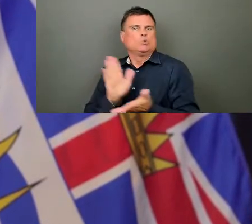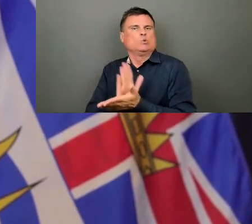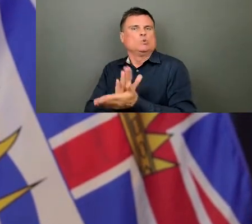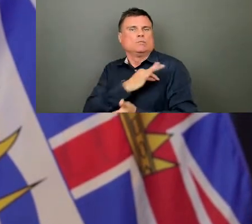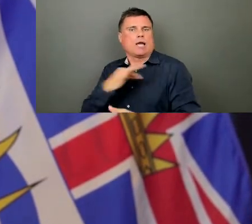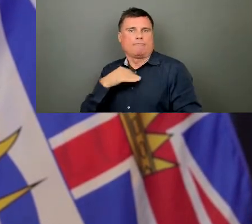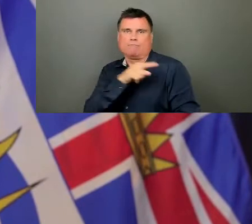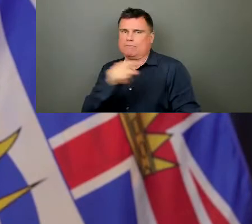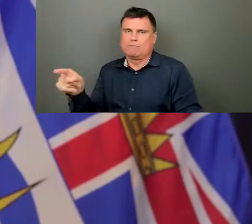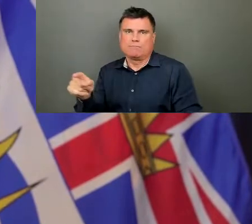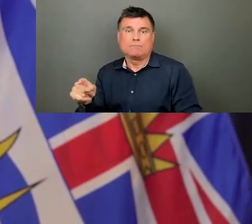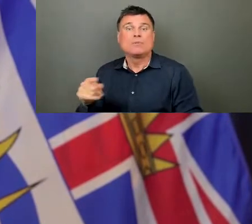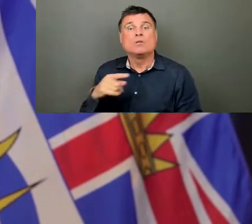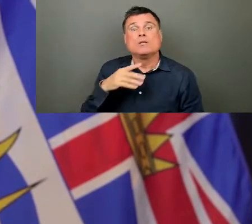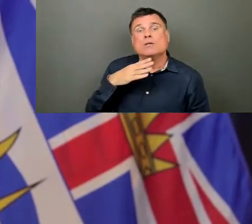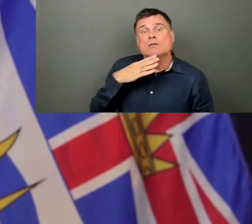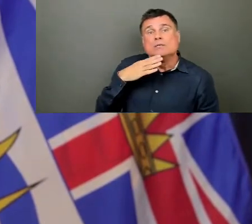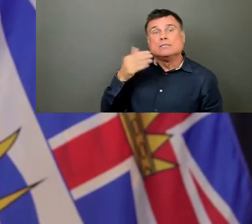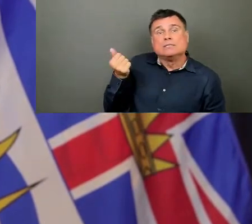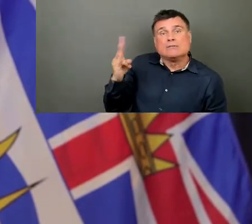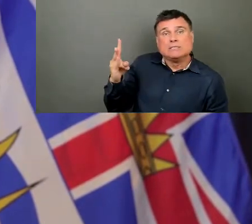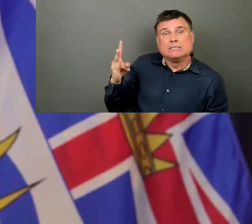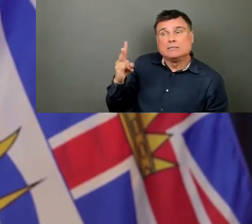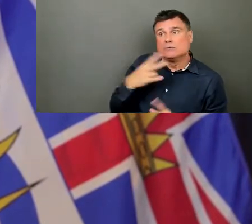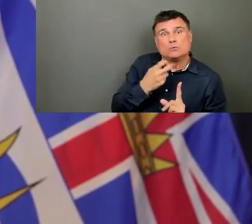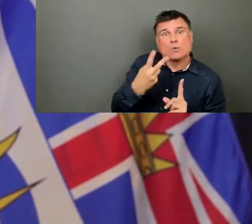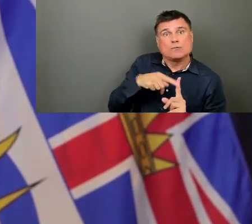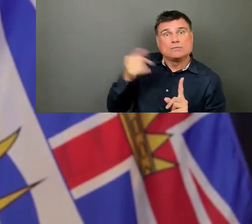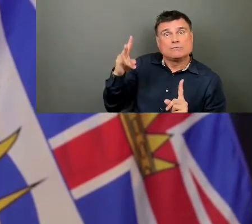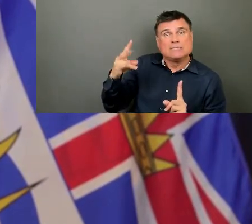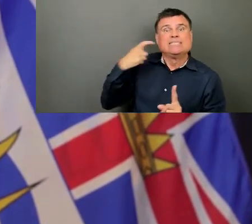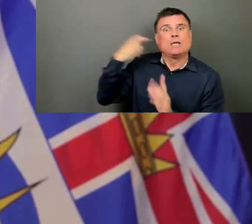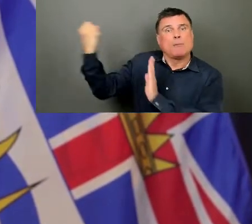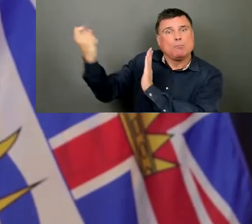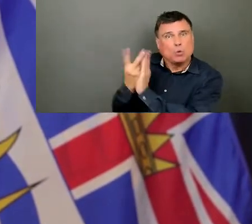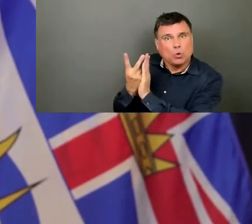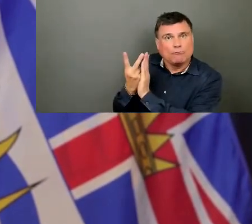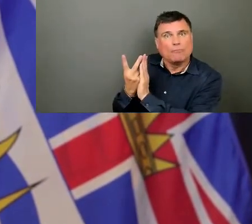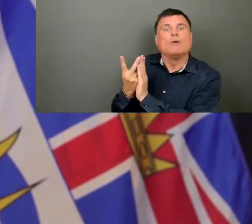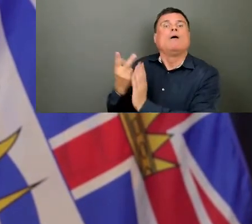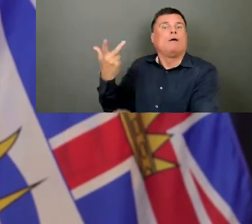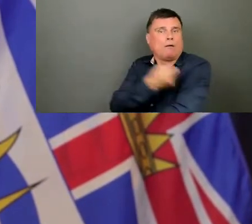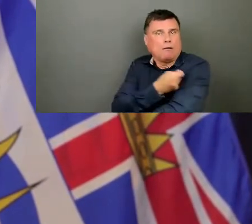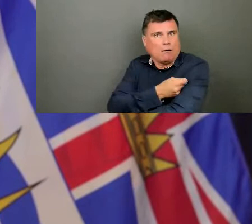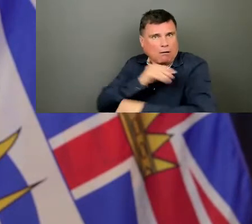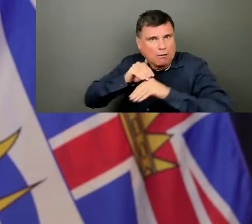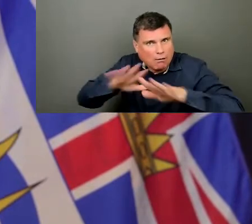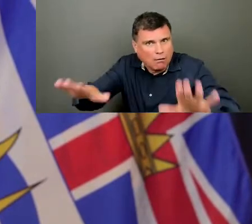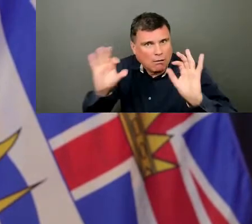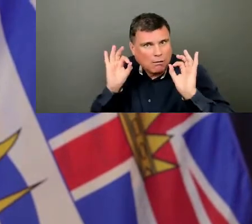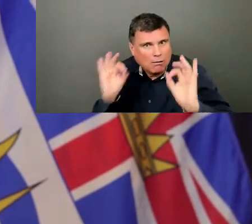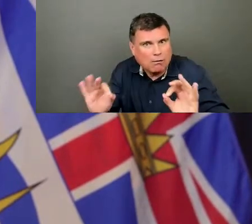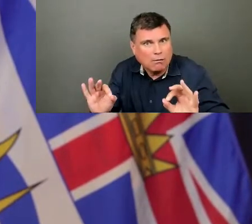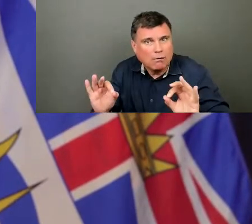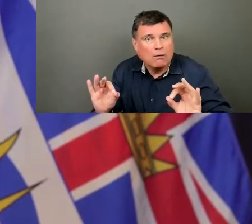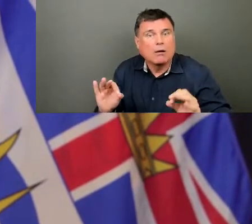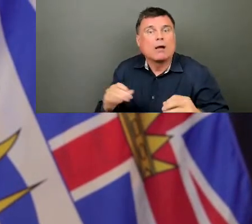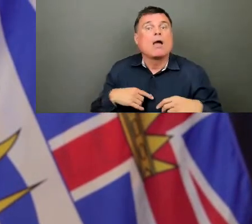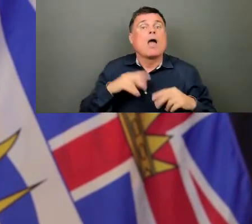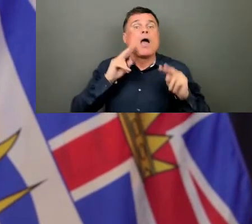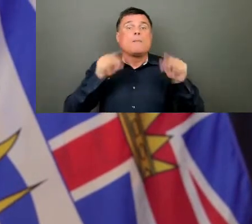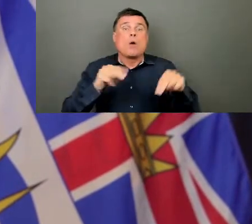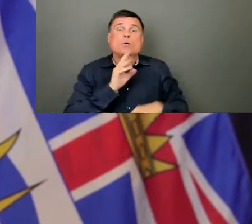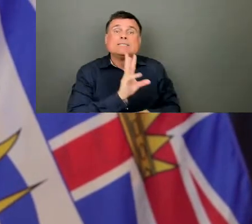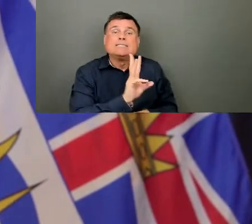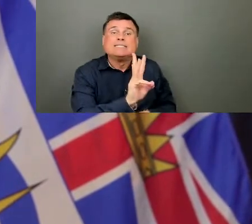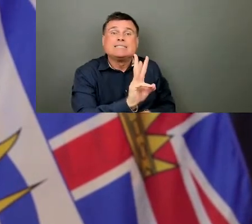will be coming hopefully soon in the fall. So we need to look at what other measures are there to protect people, what the